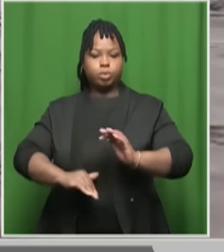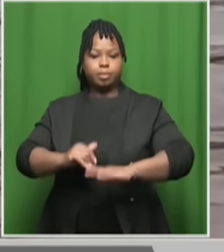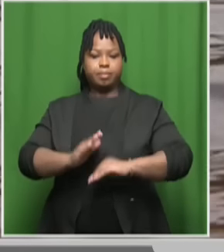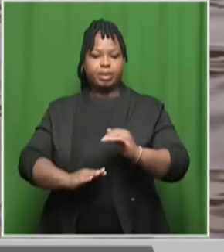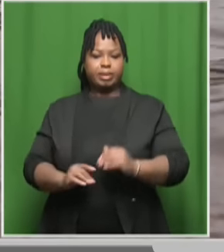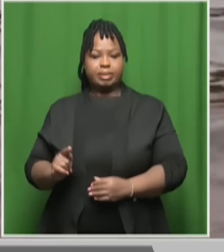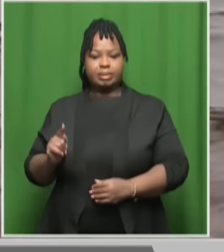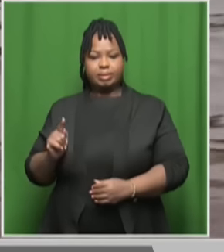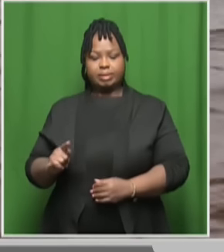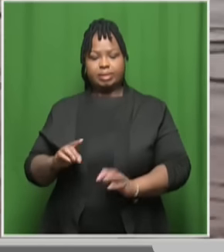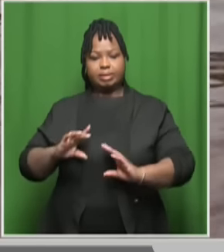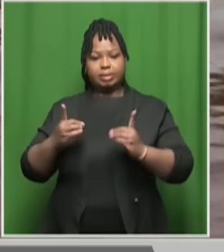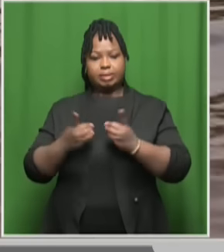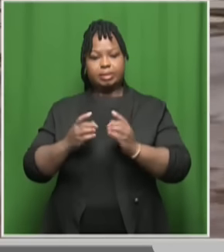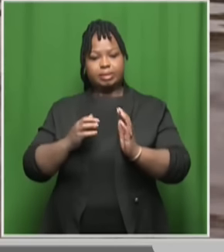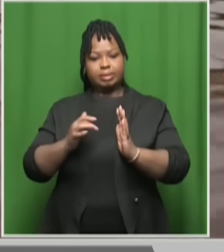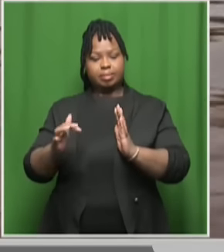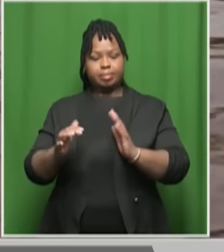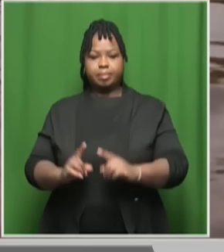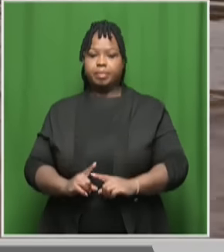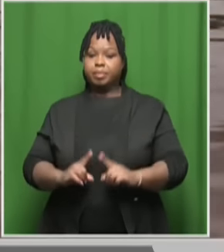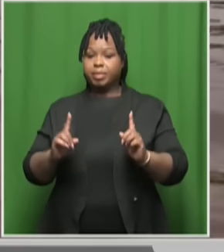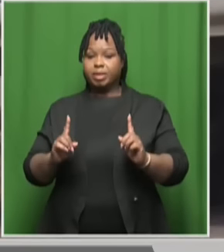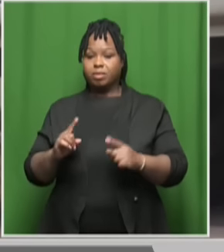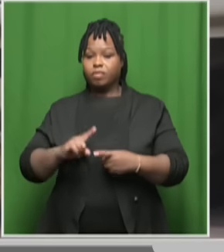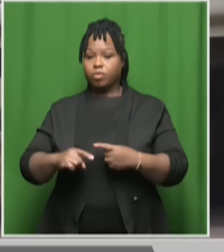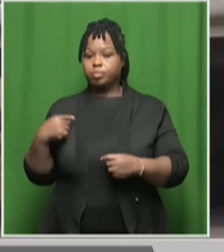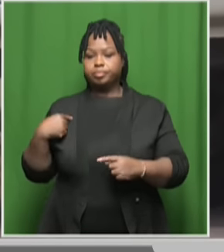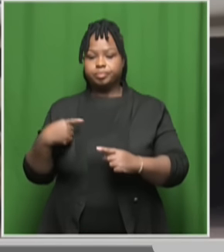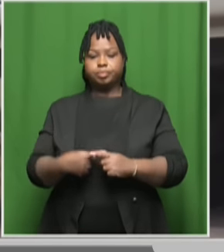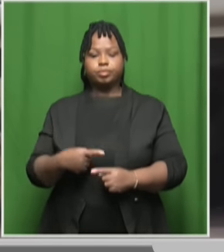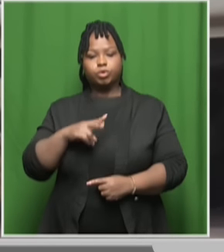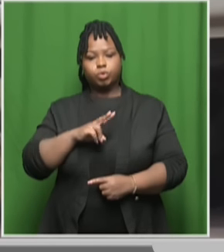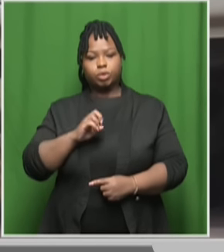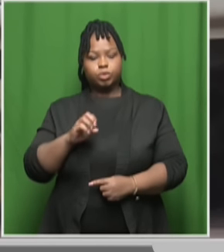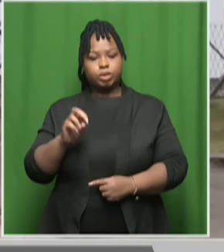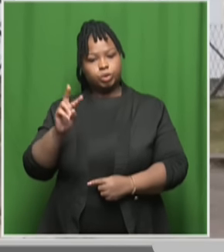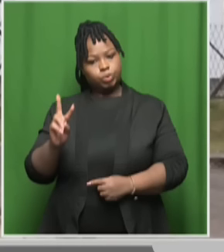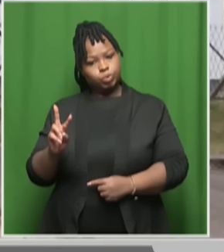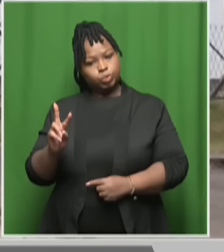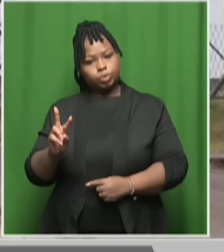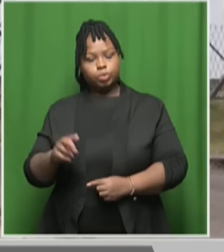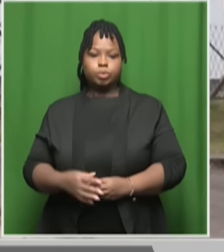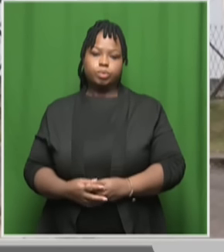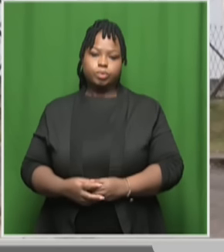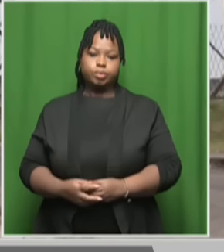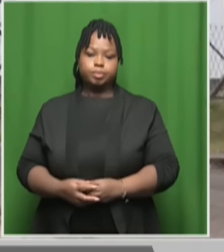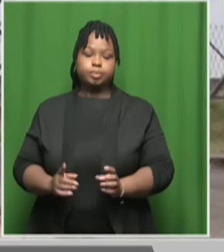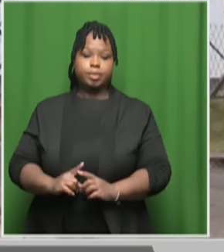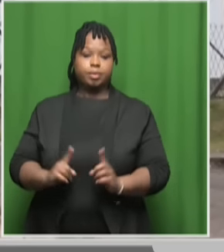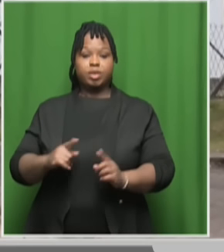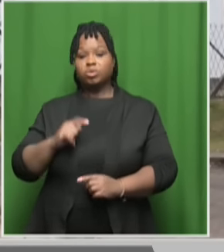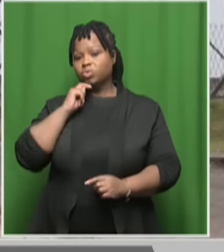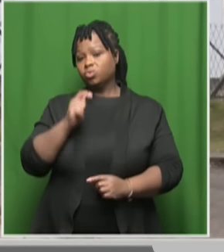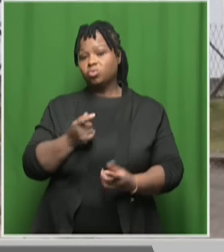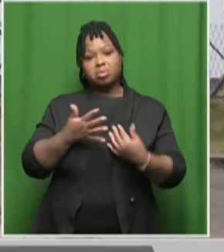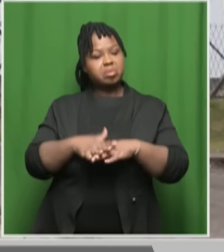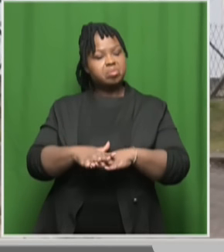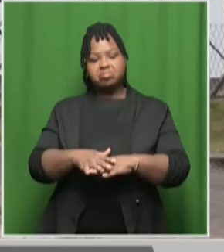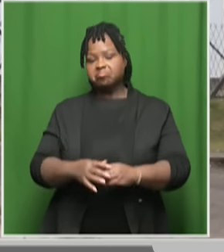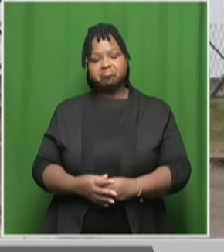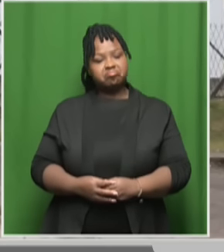I know it is on the cards since 2002, but the reality is it was never